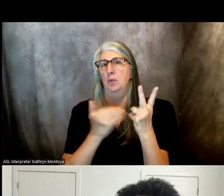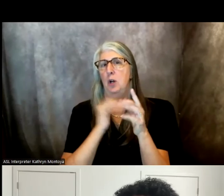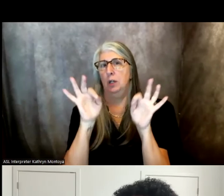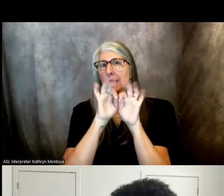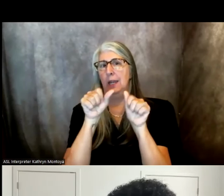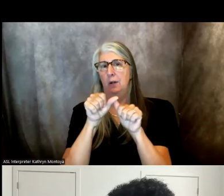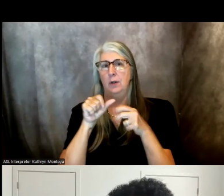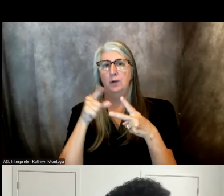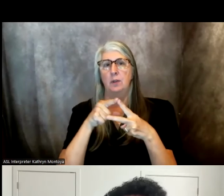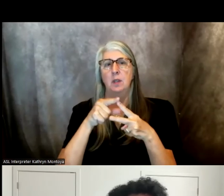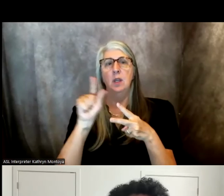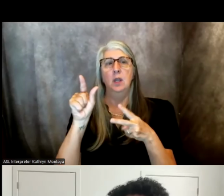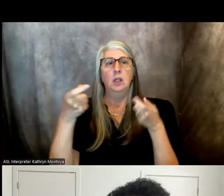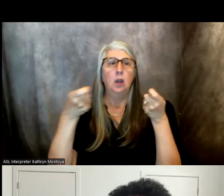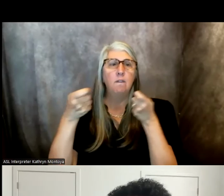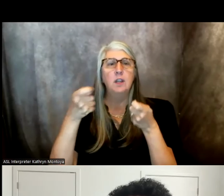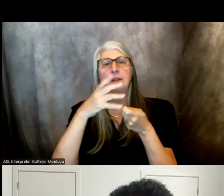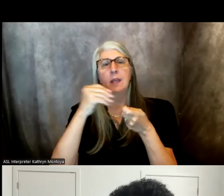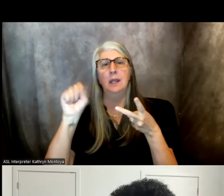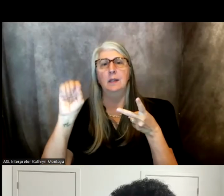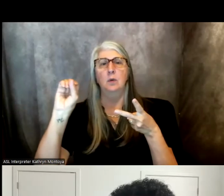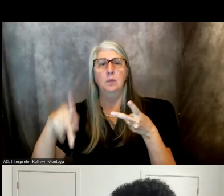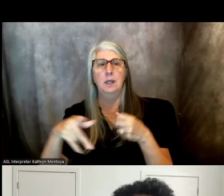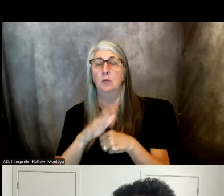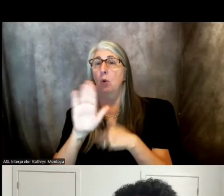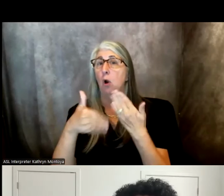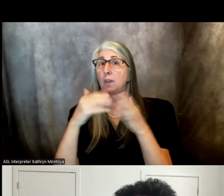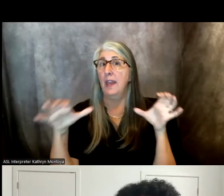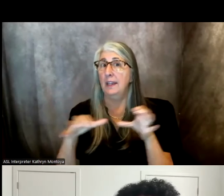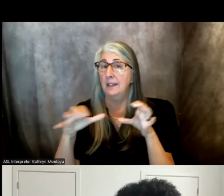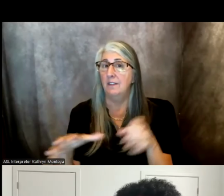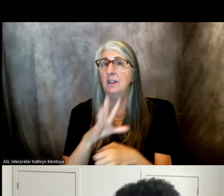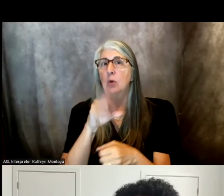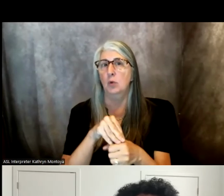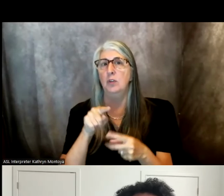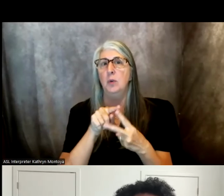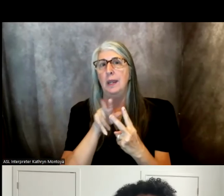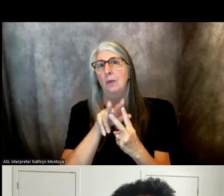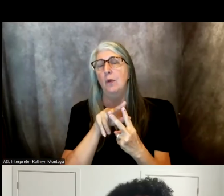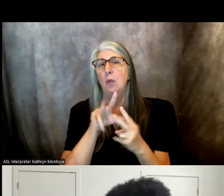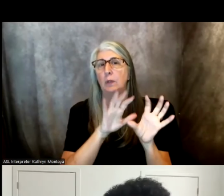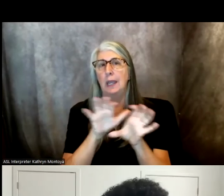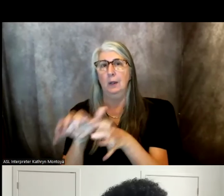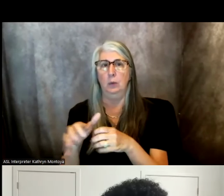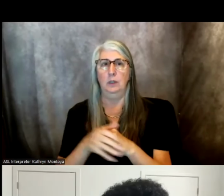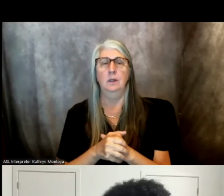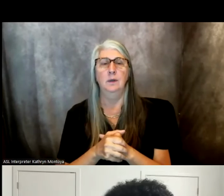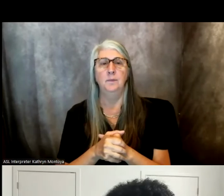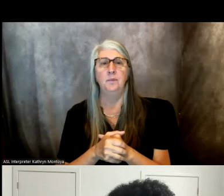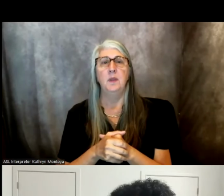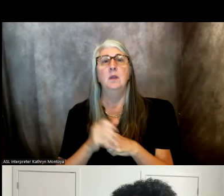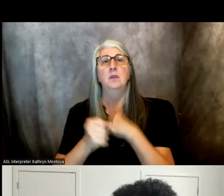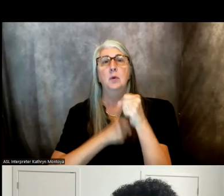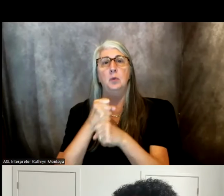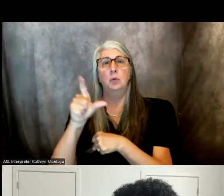governance and SOPs. So all the activities that I talked about earlier really fall into those categories. But moving into